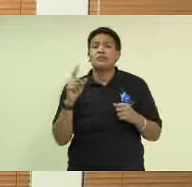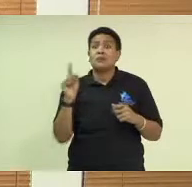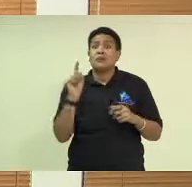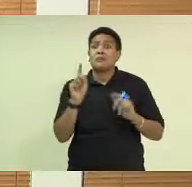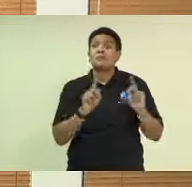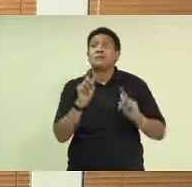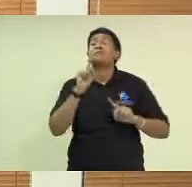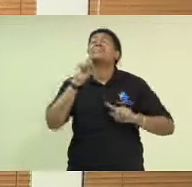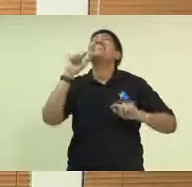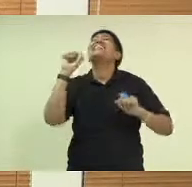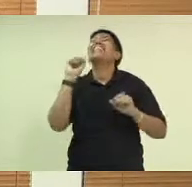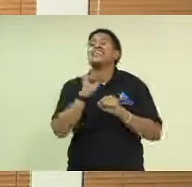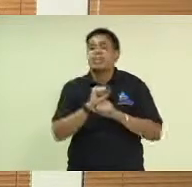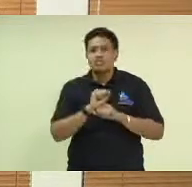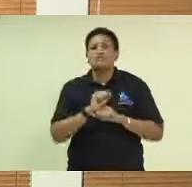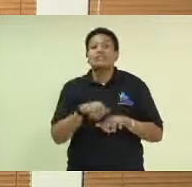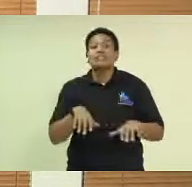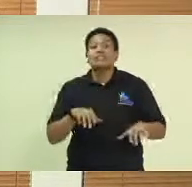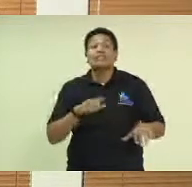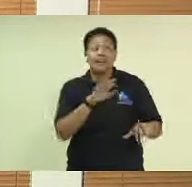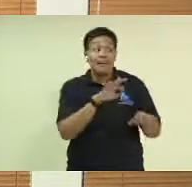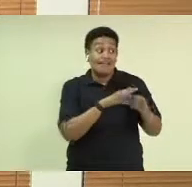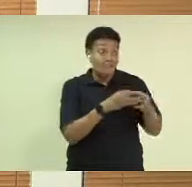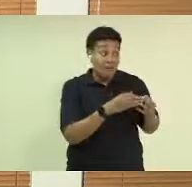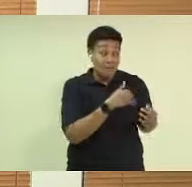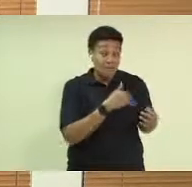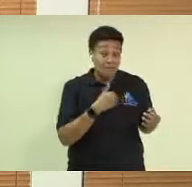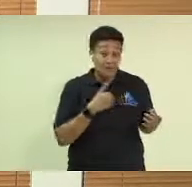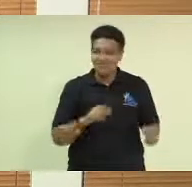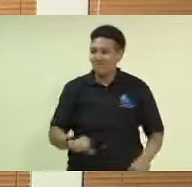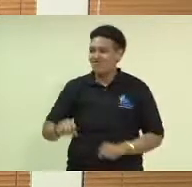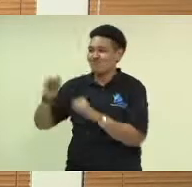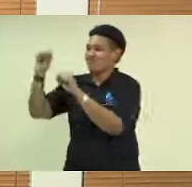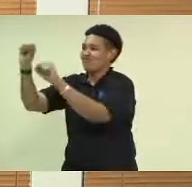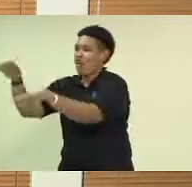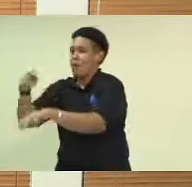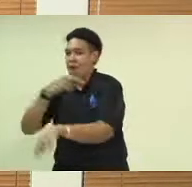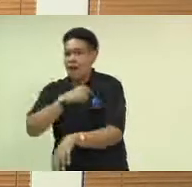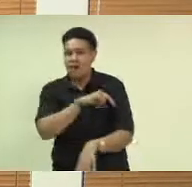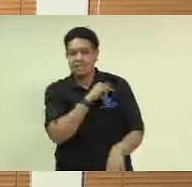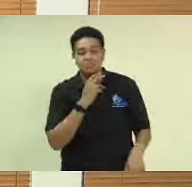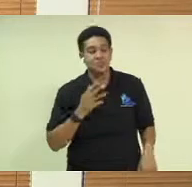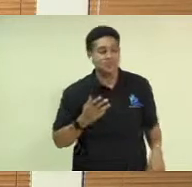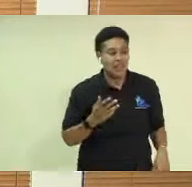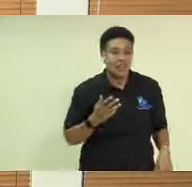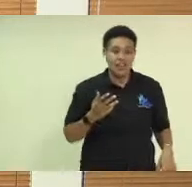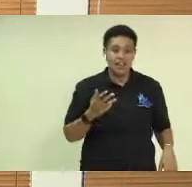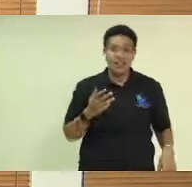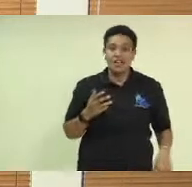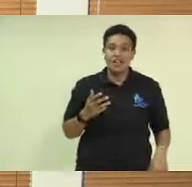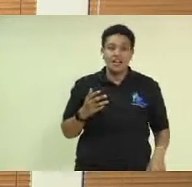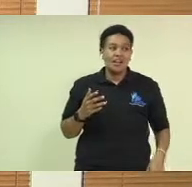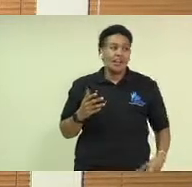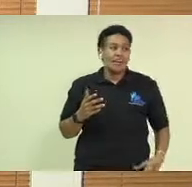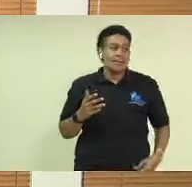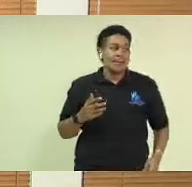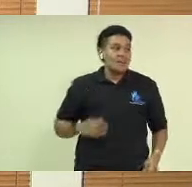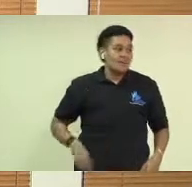persons literally take their loved ones to the hospital, drop them off,